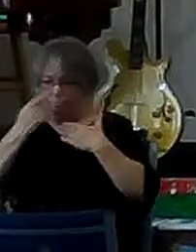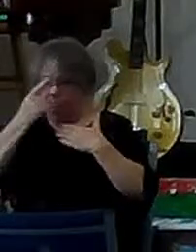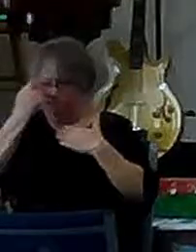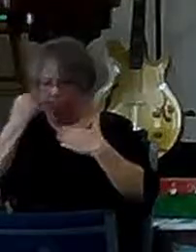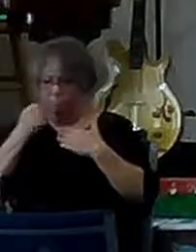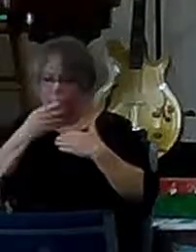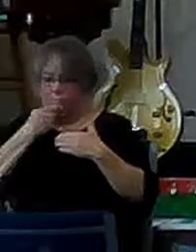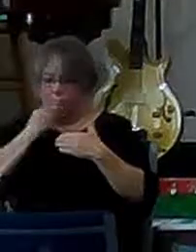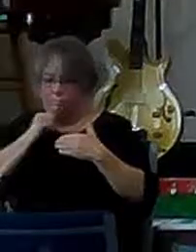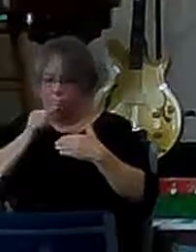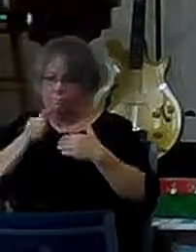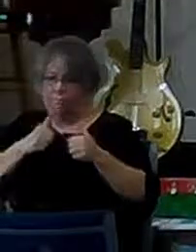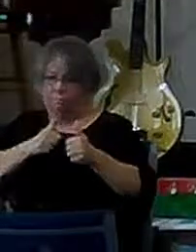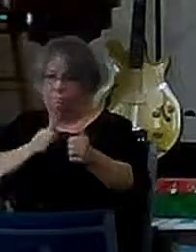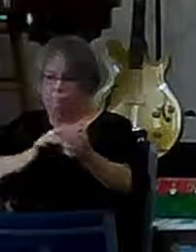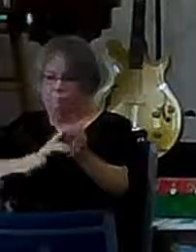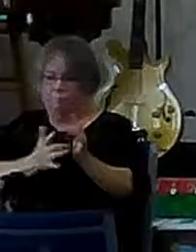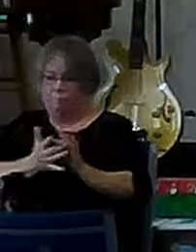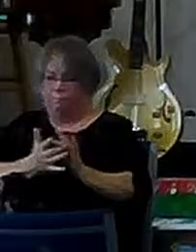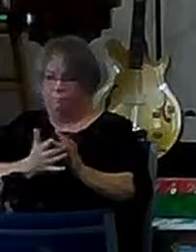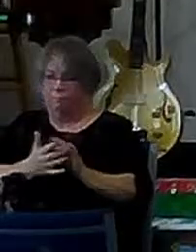We can understand this, can't we?